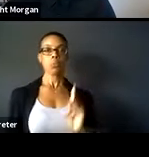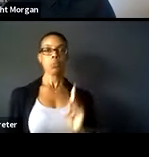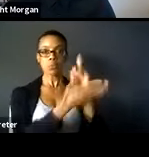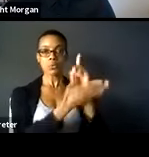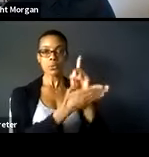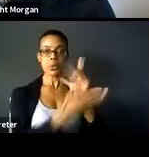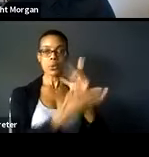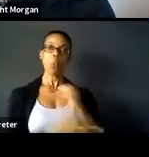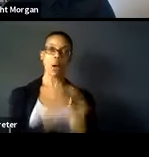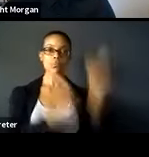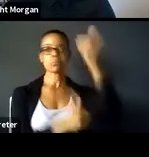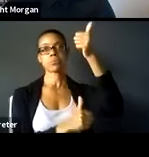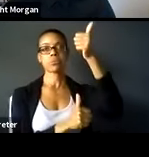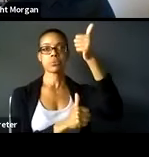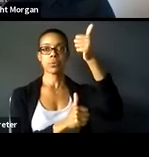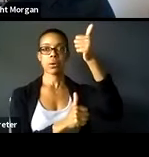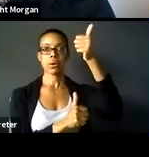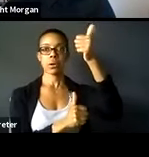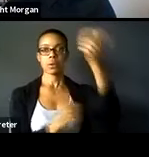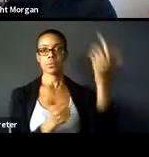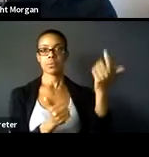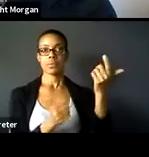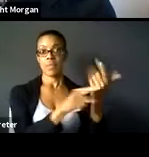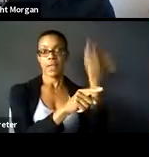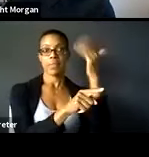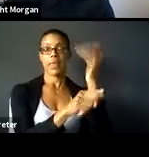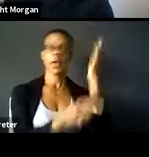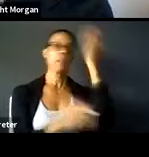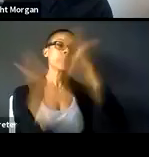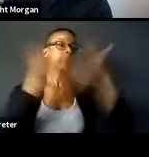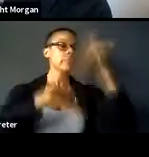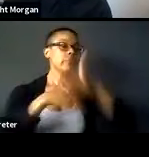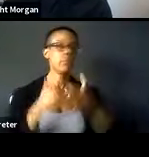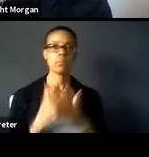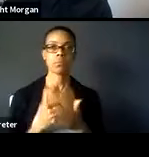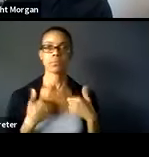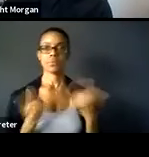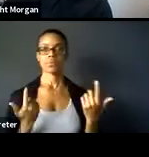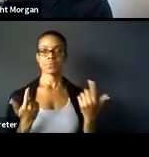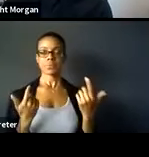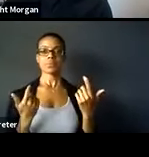supremacy is not seen. Because I... And everyone else sees it.